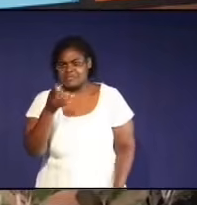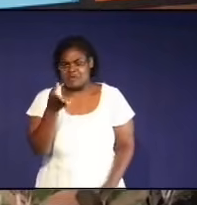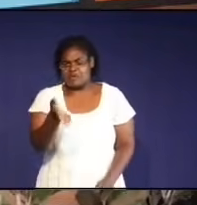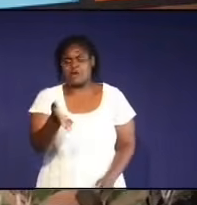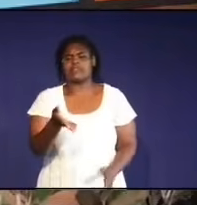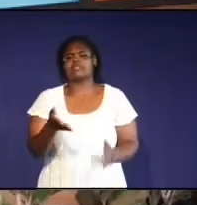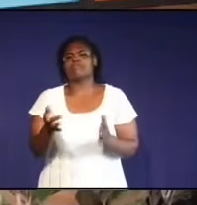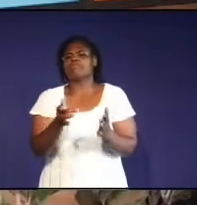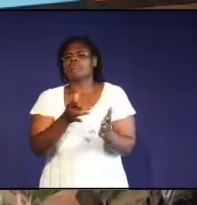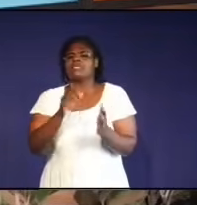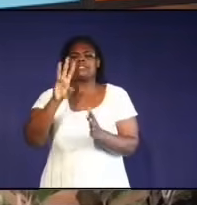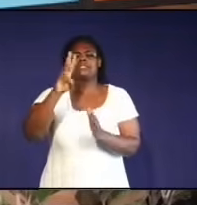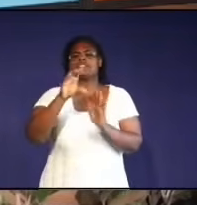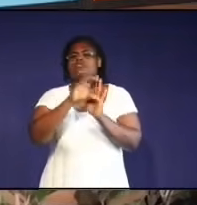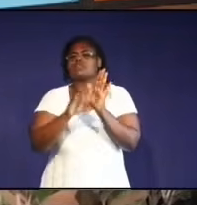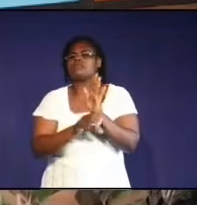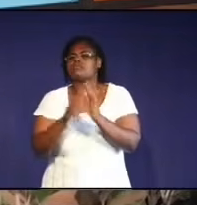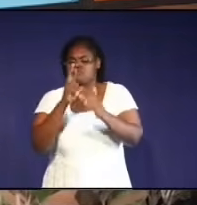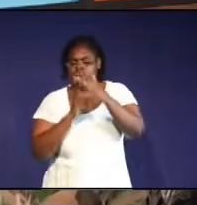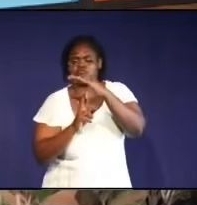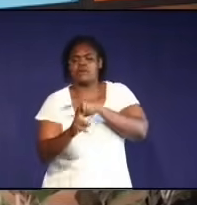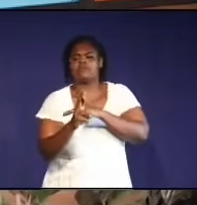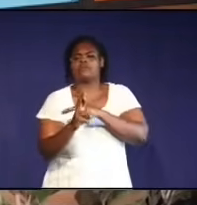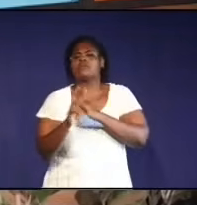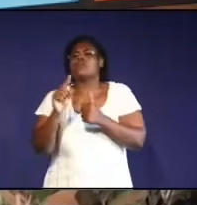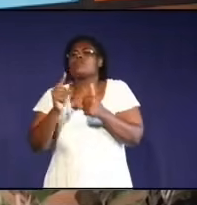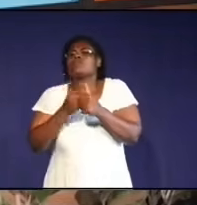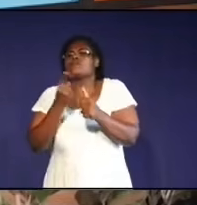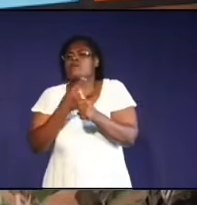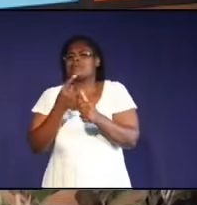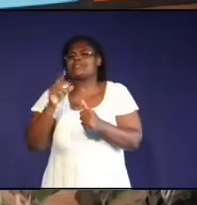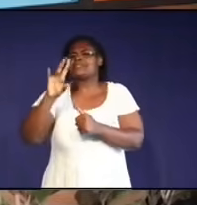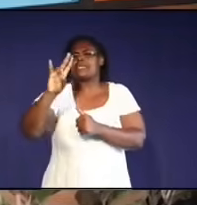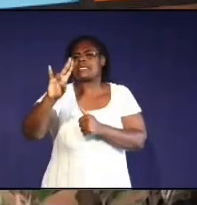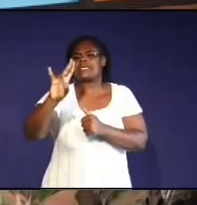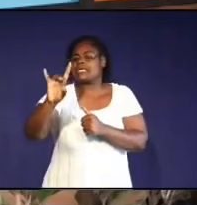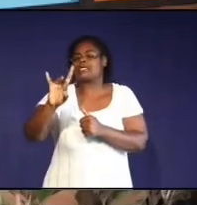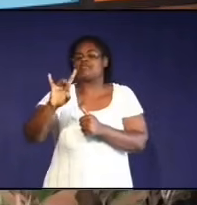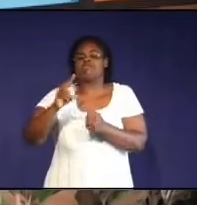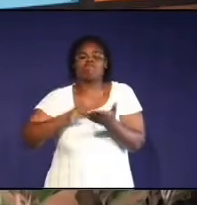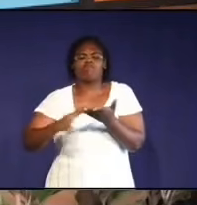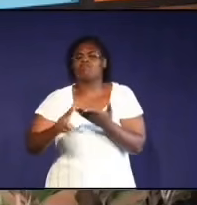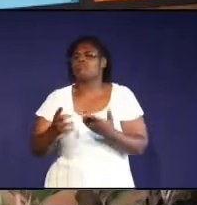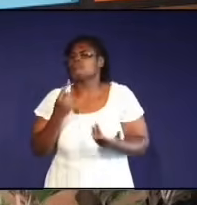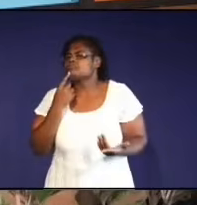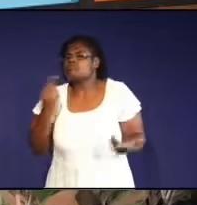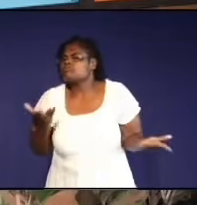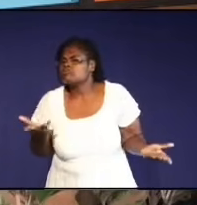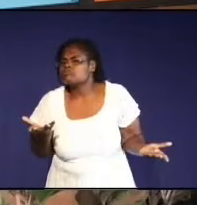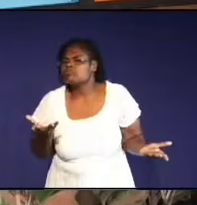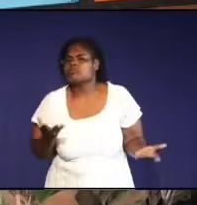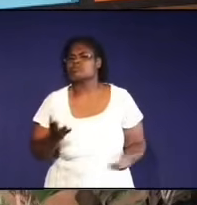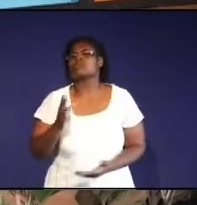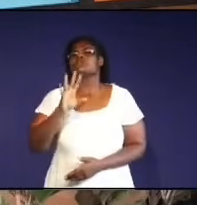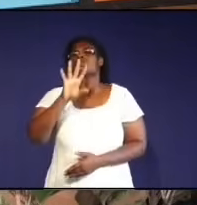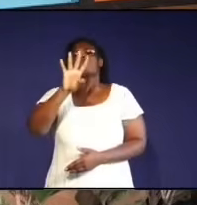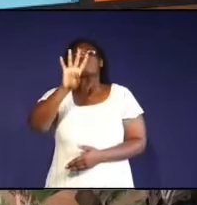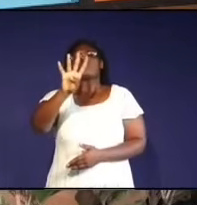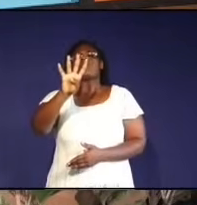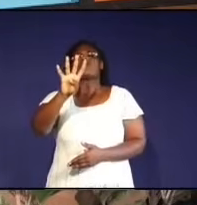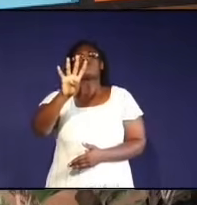the sixth chapter, the first eight verses deal with the first four